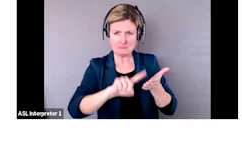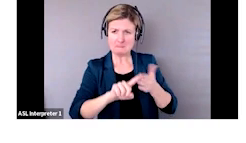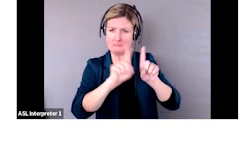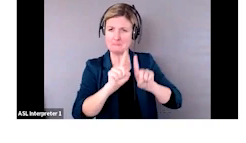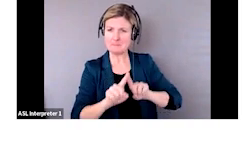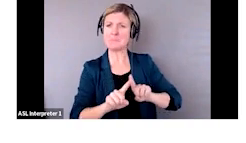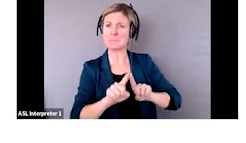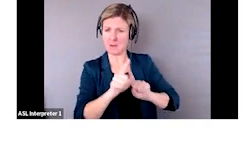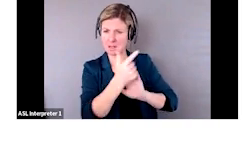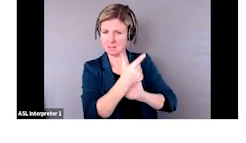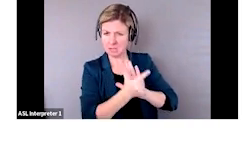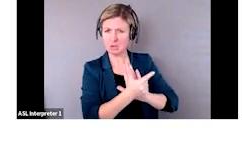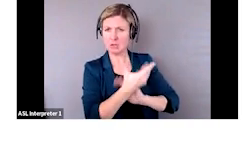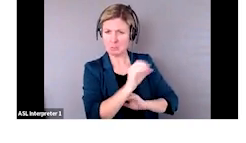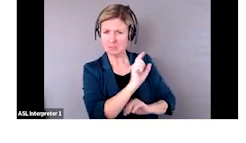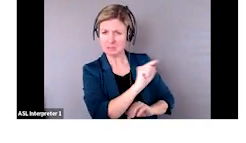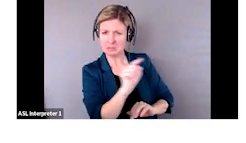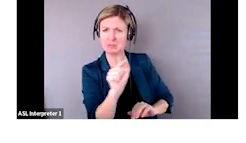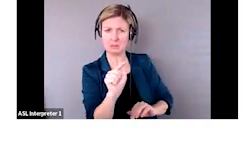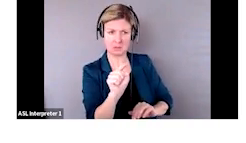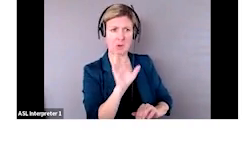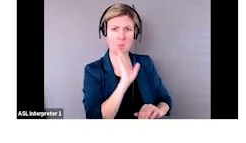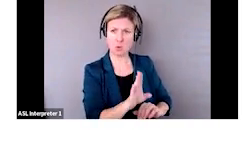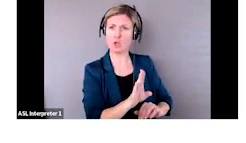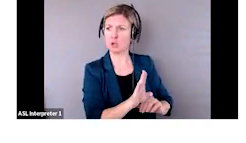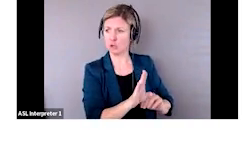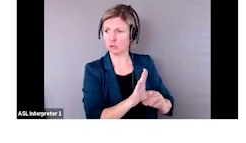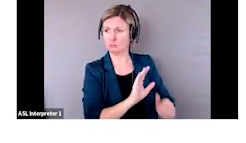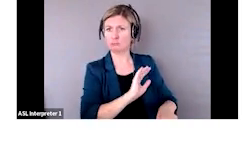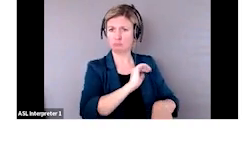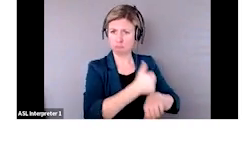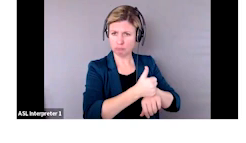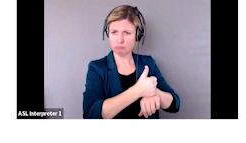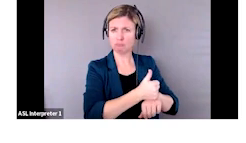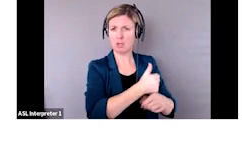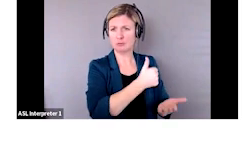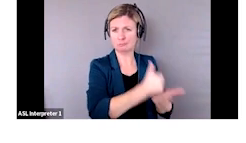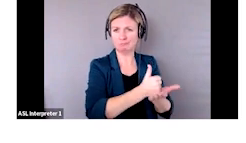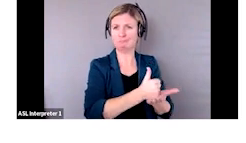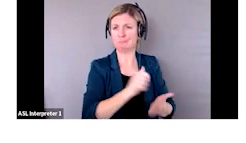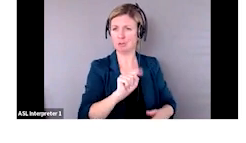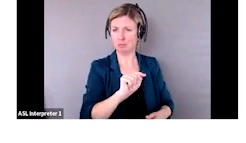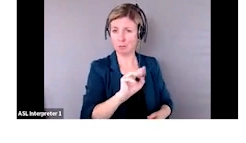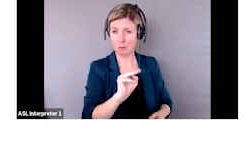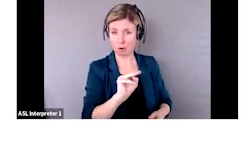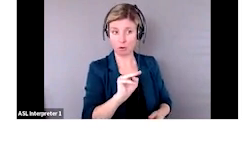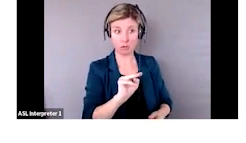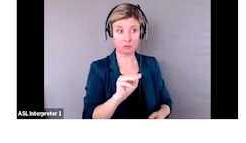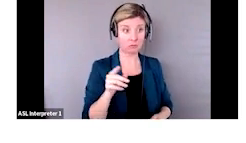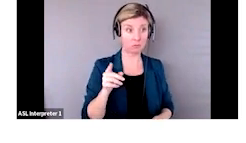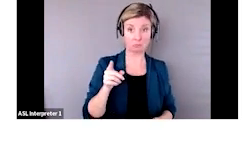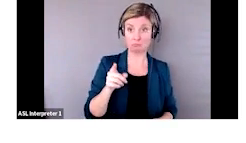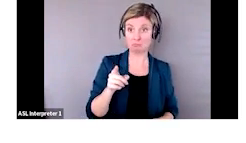for roughly $1,000, you can have a legal firm do the trademark for you. If